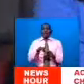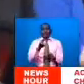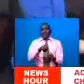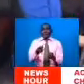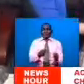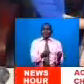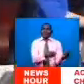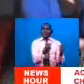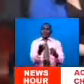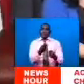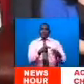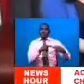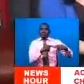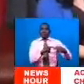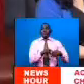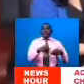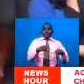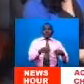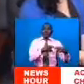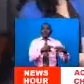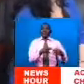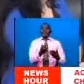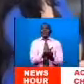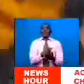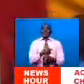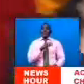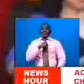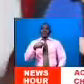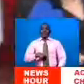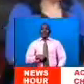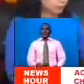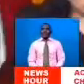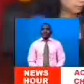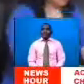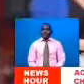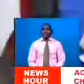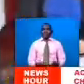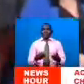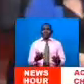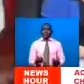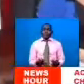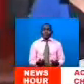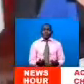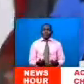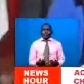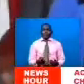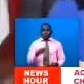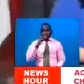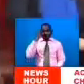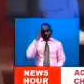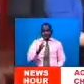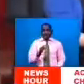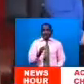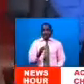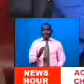to strengthen bilateral and trade relations between the two countries. This is from the Minister of